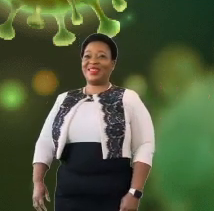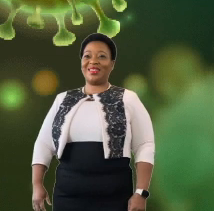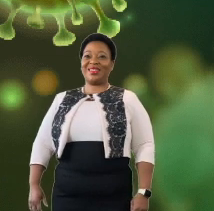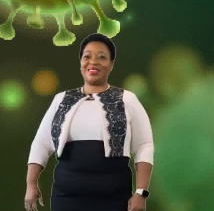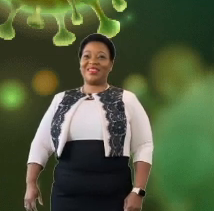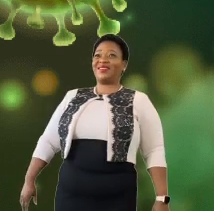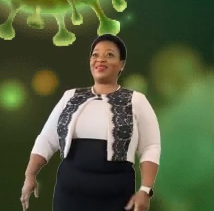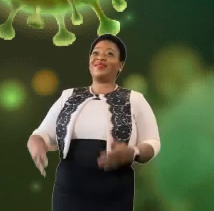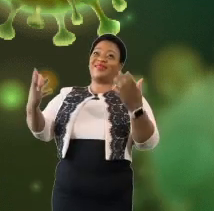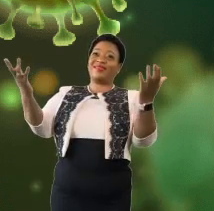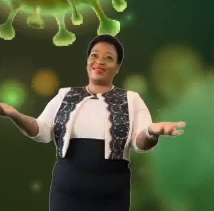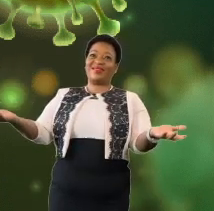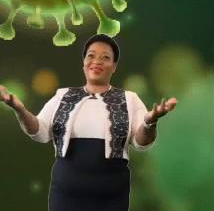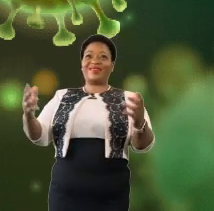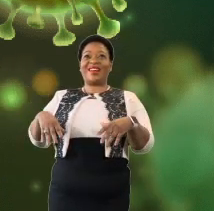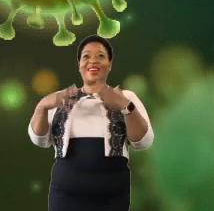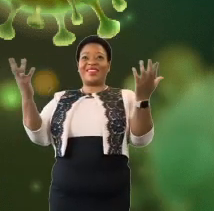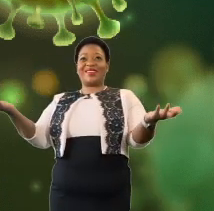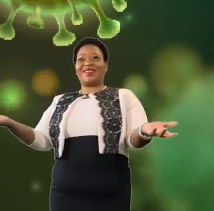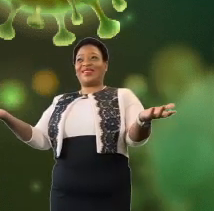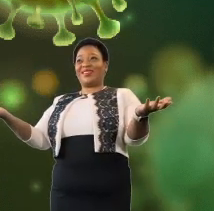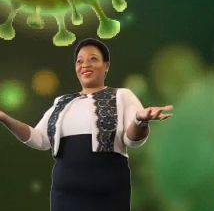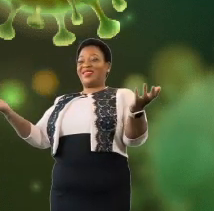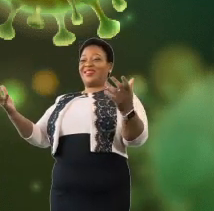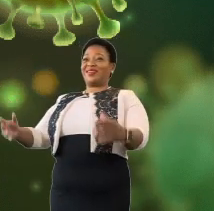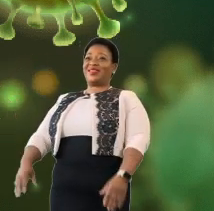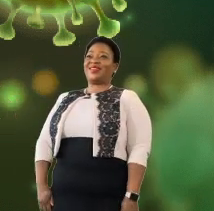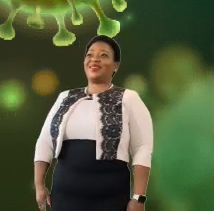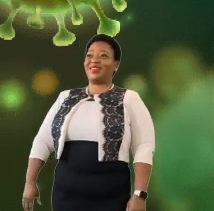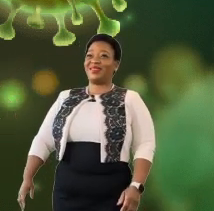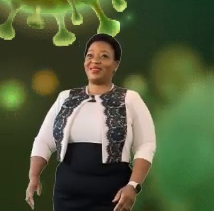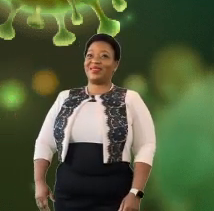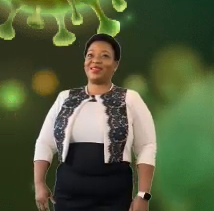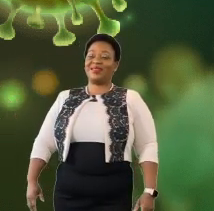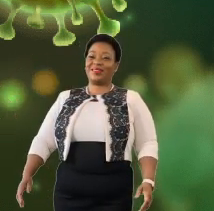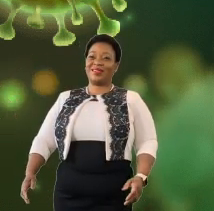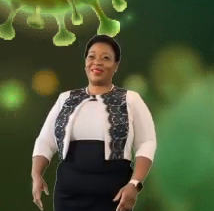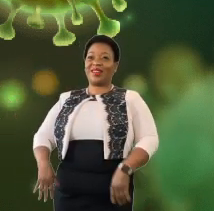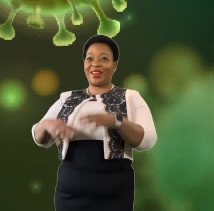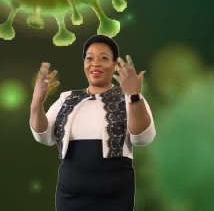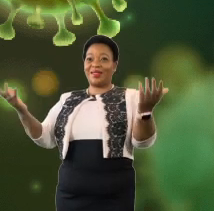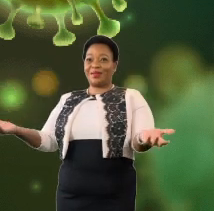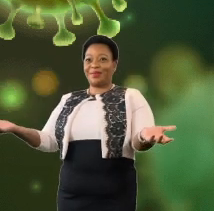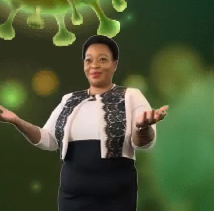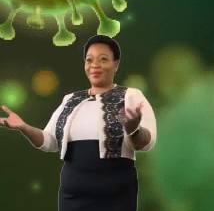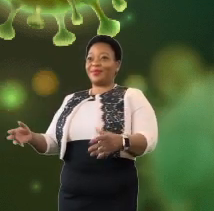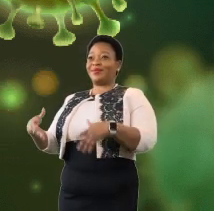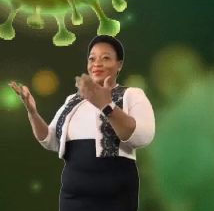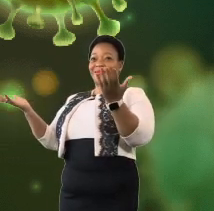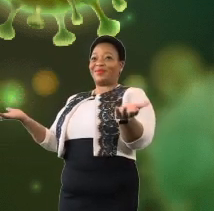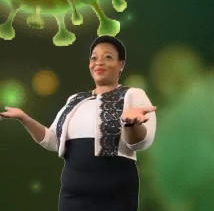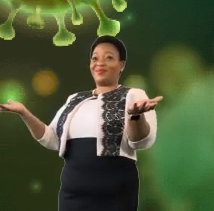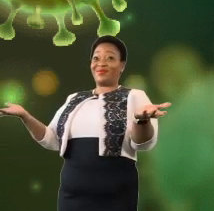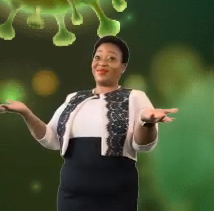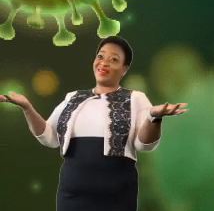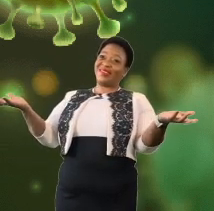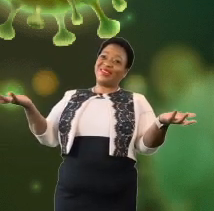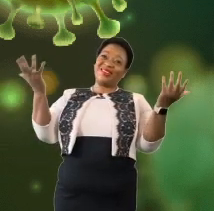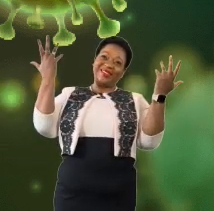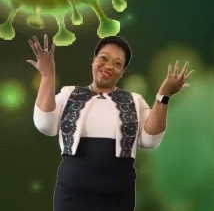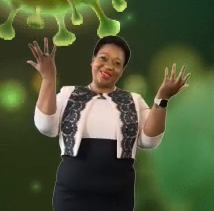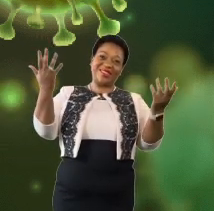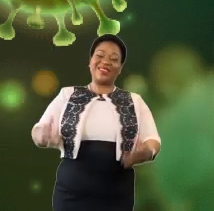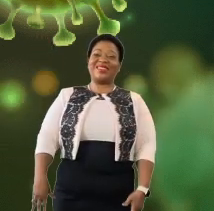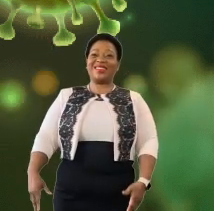investment is that is at stake in this particular project. We want to see what the upstream and downstream value chain opportunities